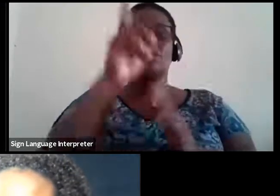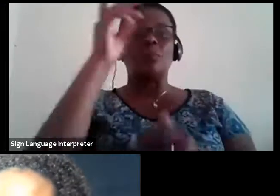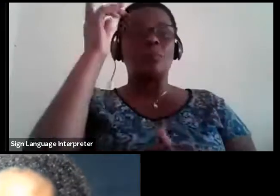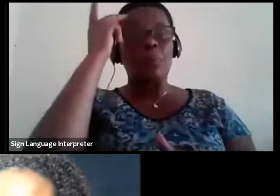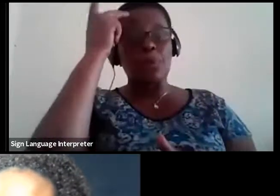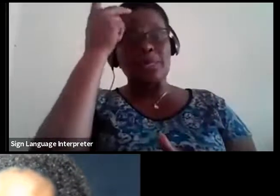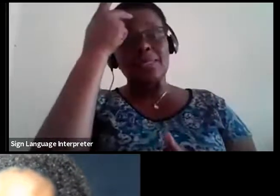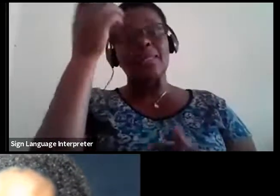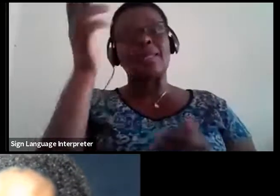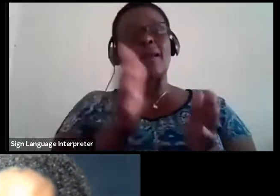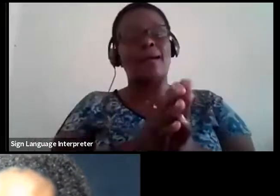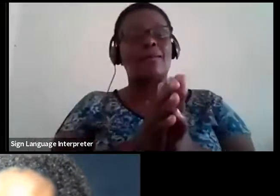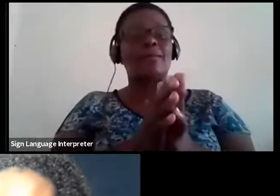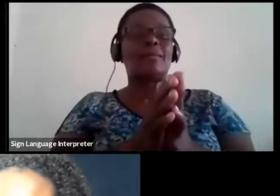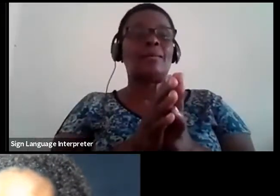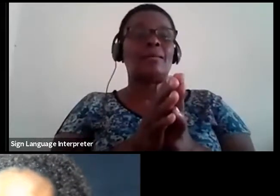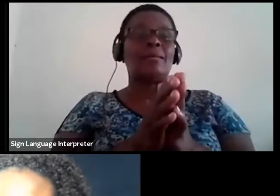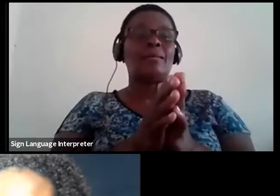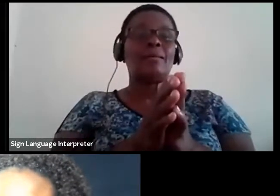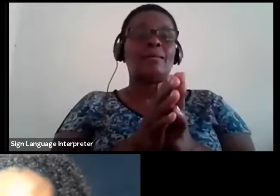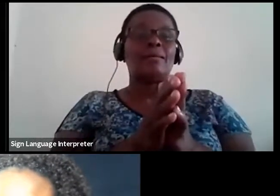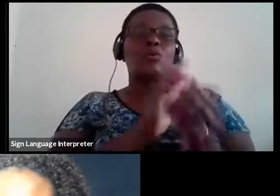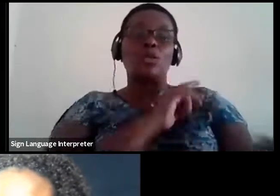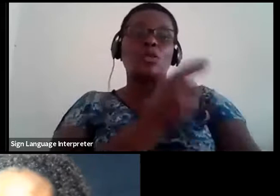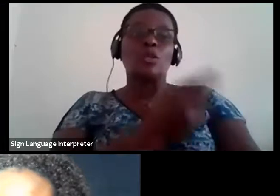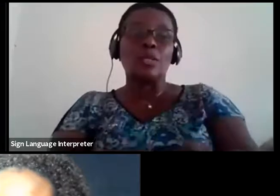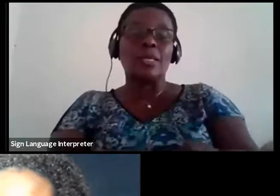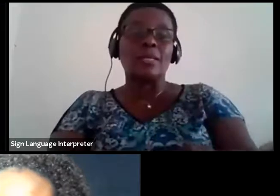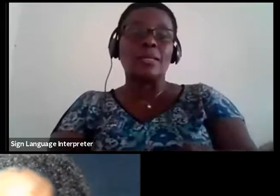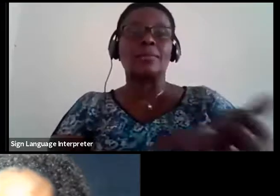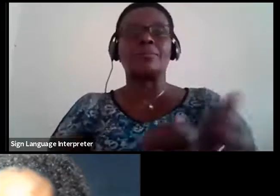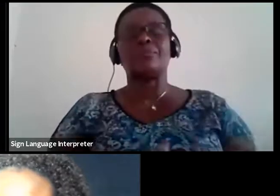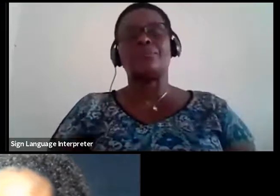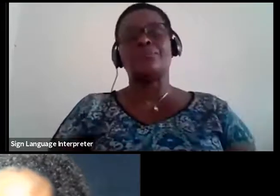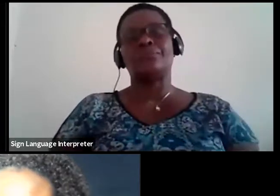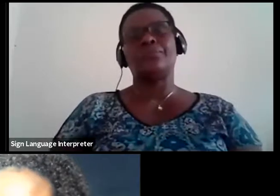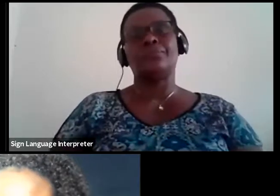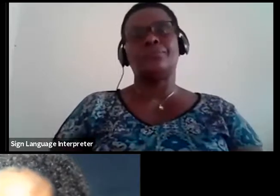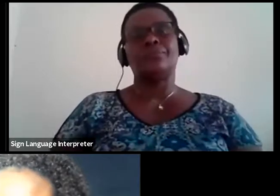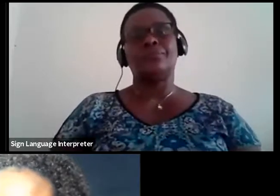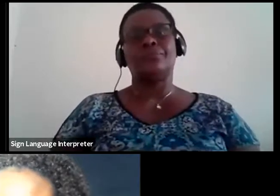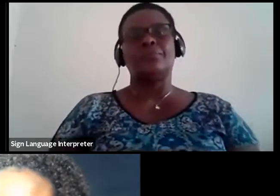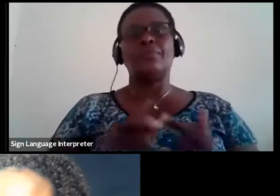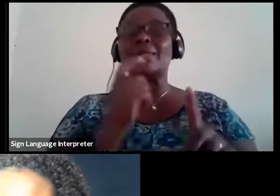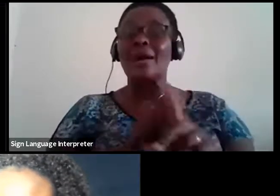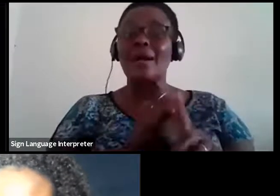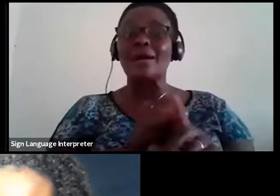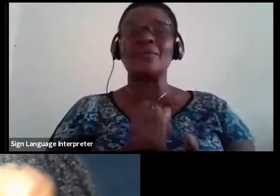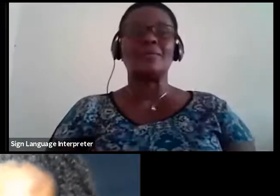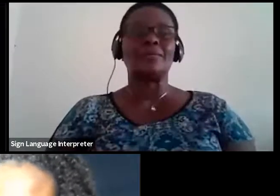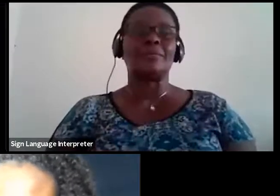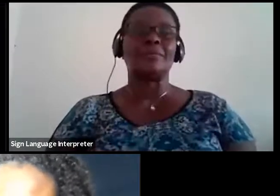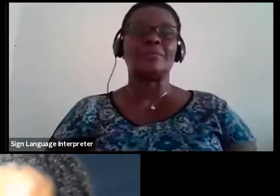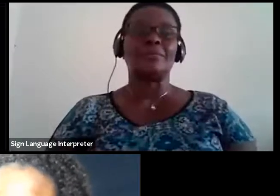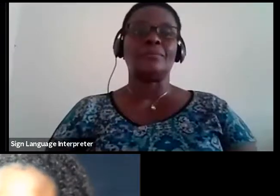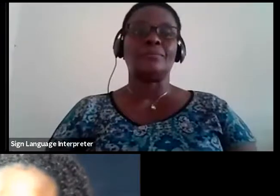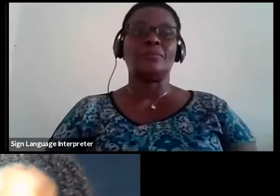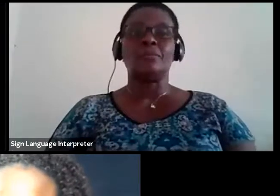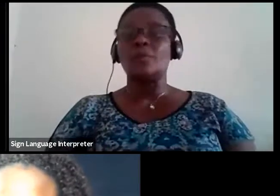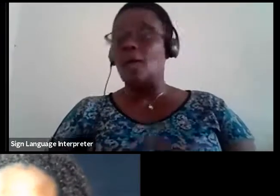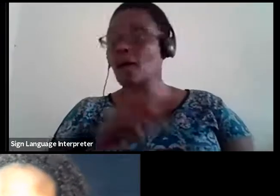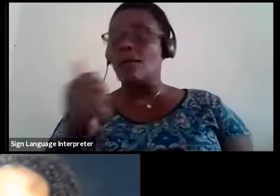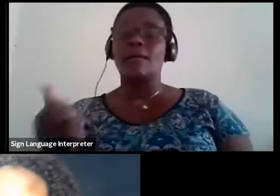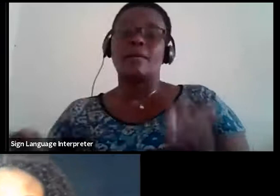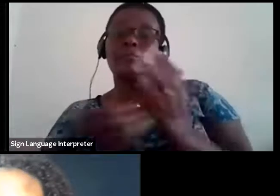working at a regional level, working with like representatives of these tech companies, for example,